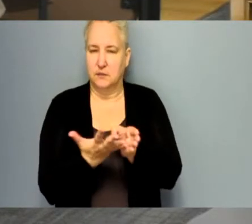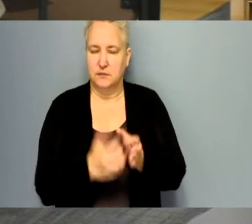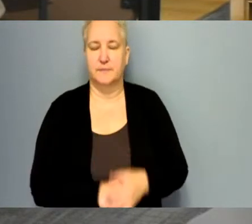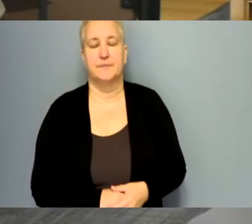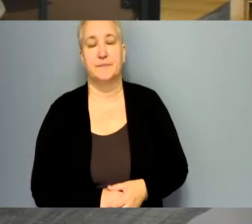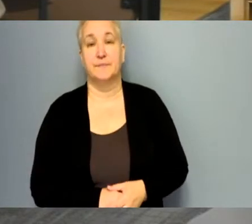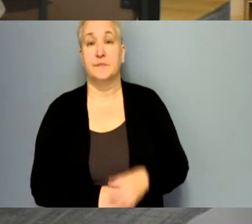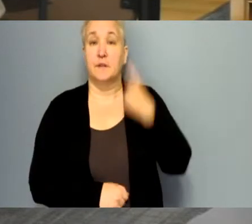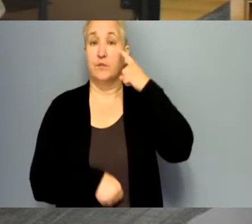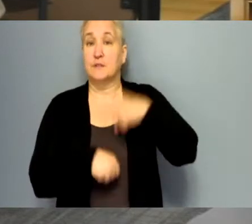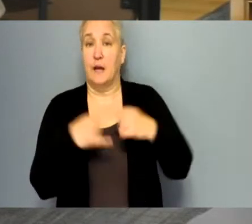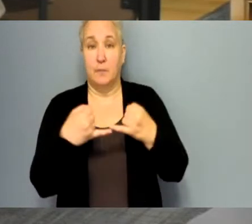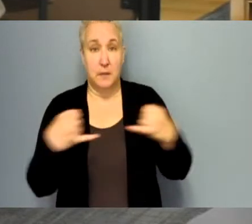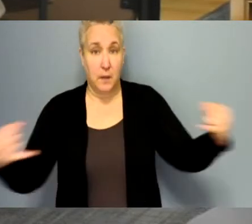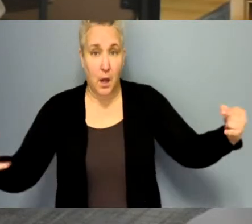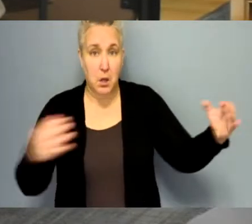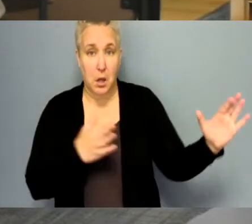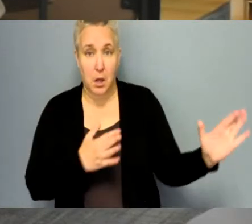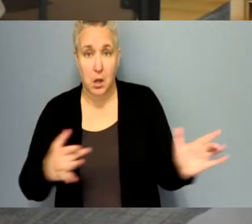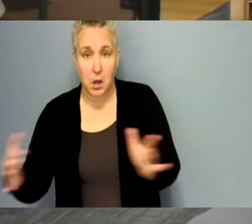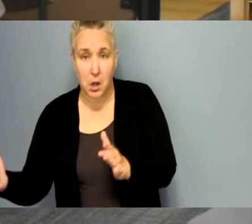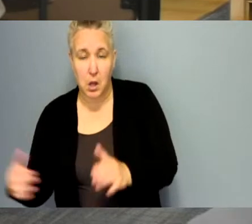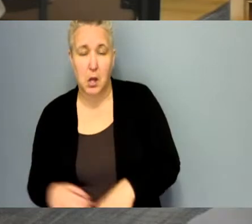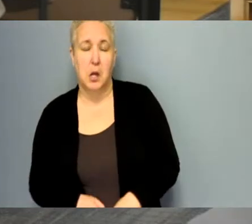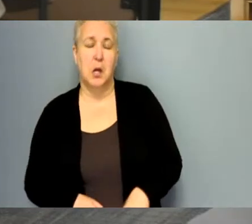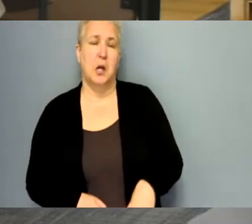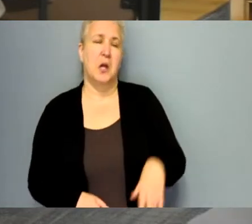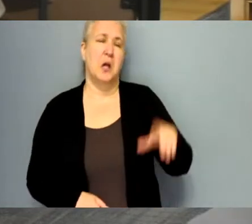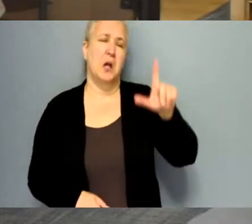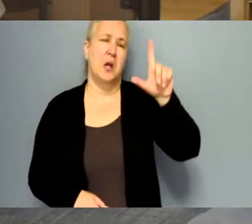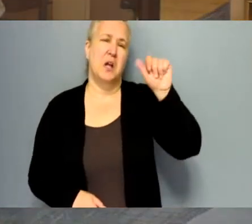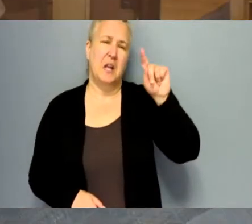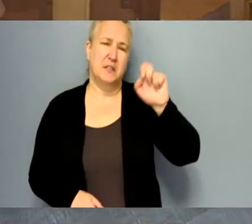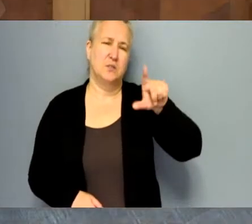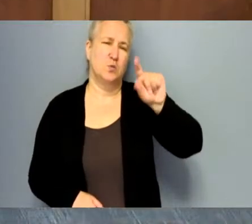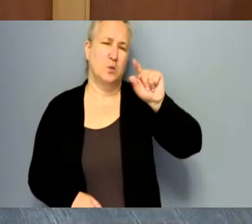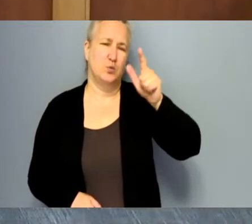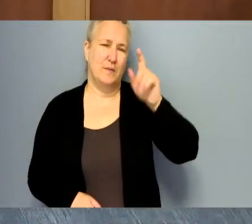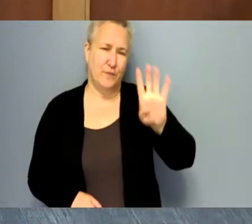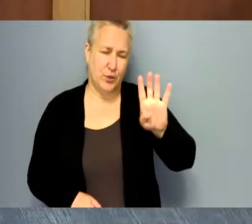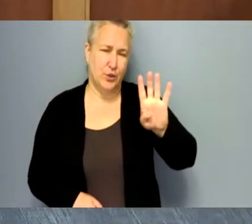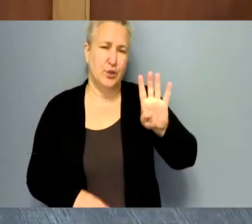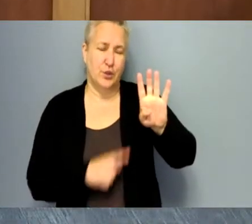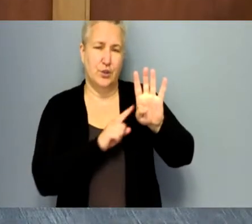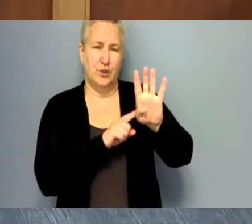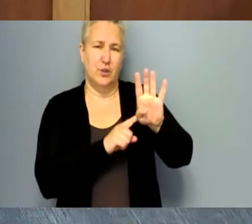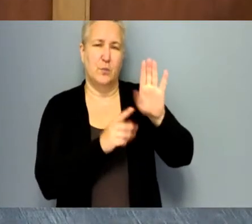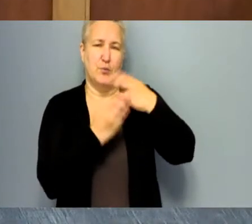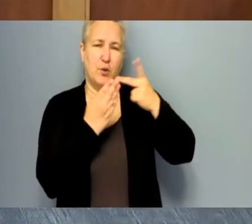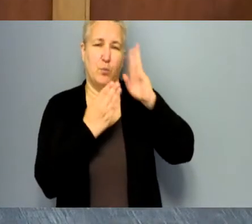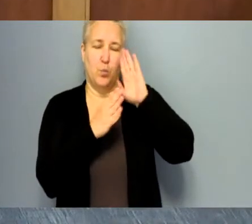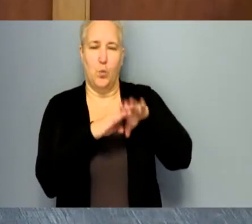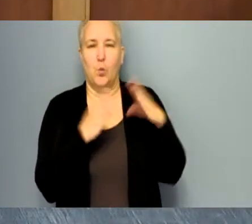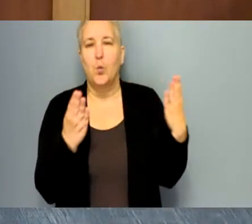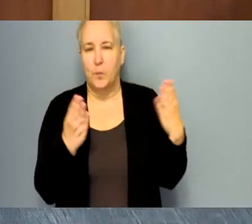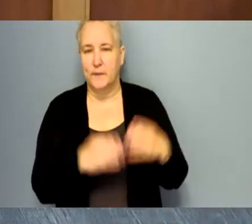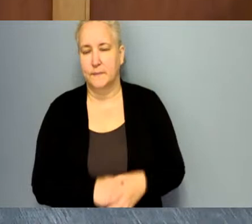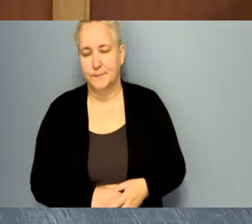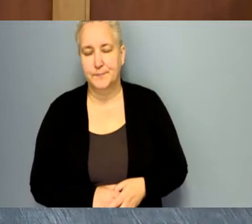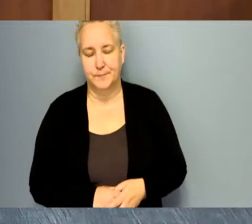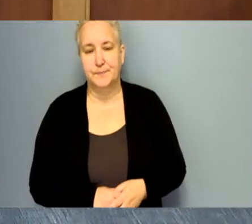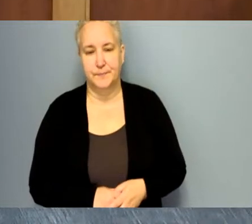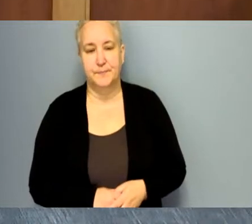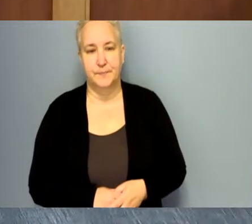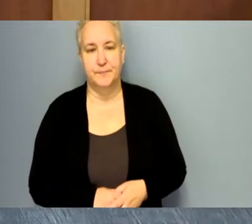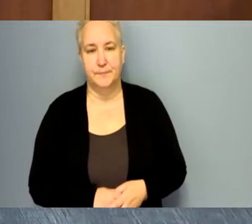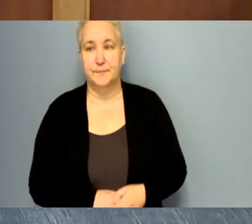of timeline, we are looking at late 2024 for the program to be opened.